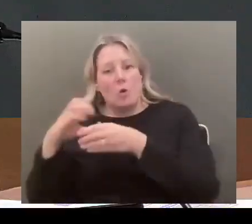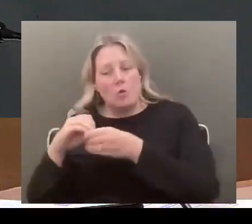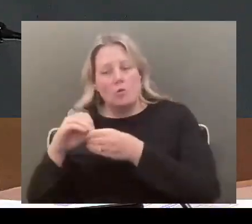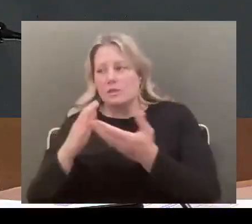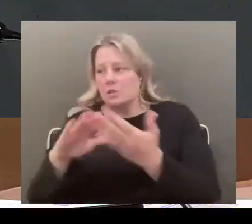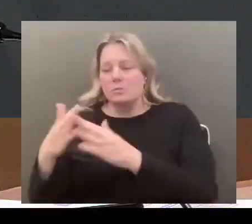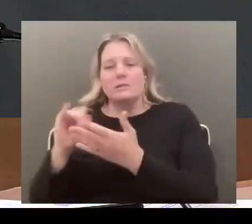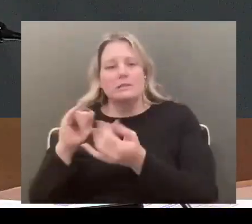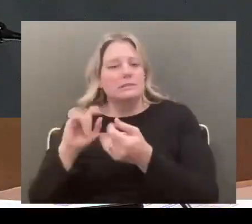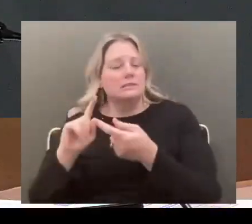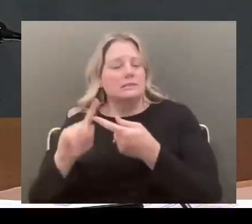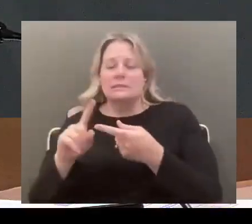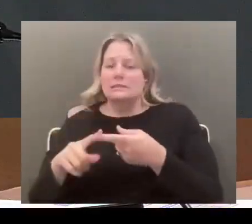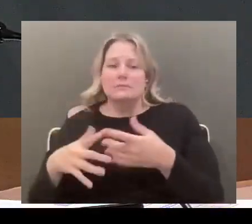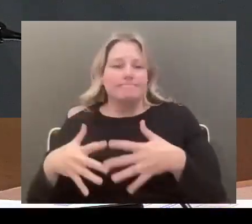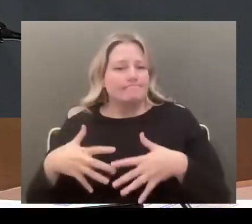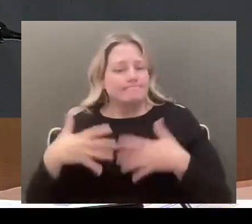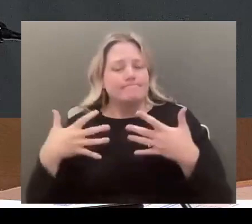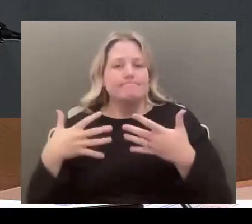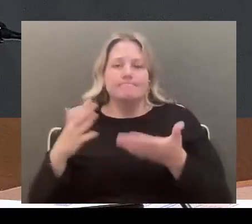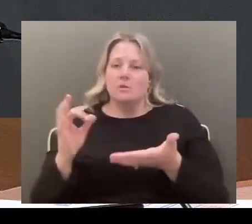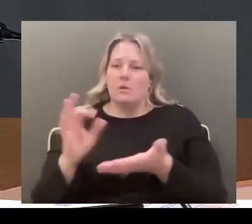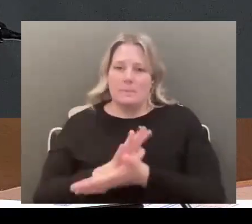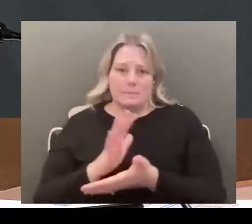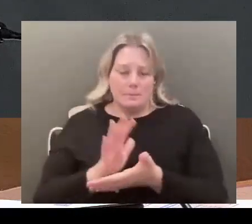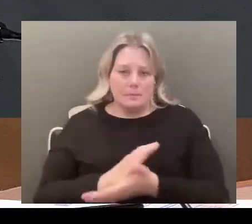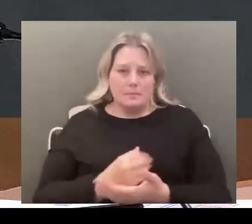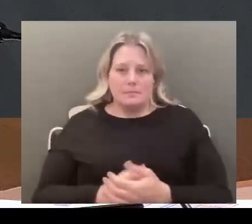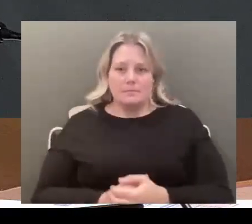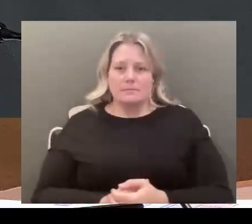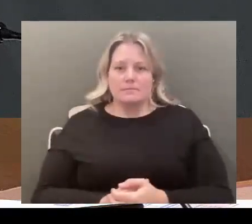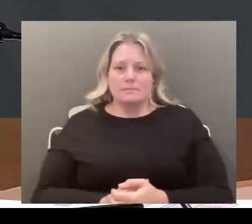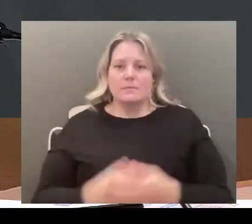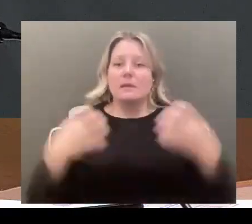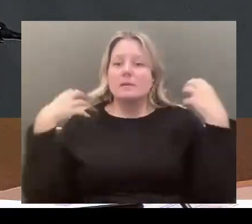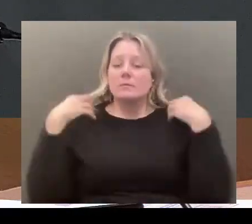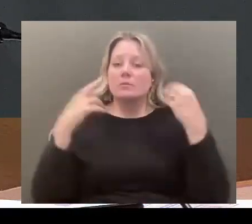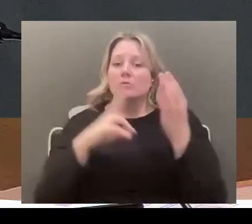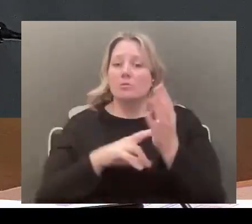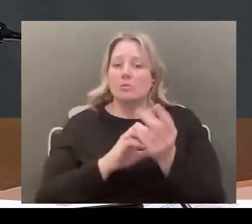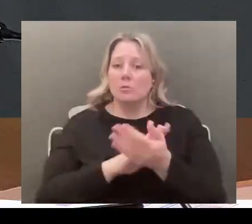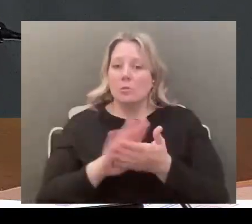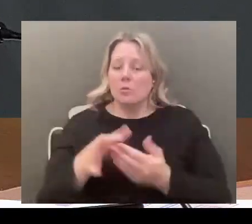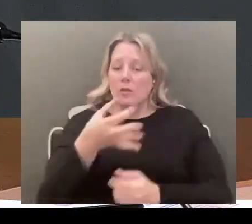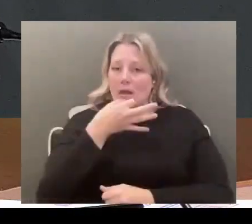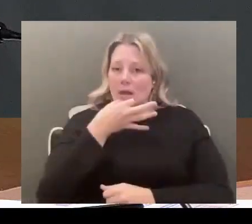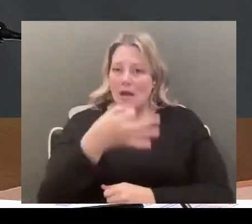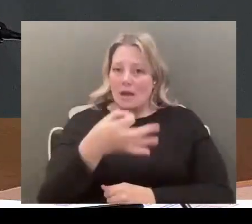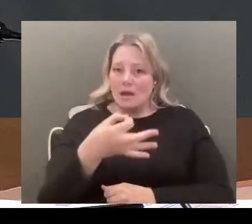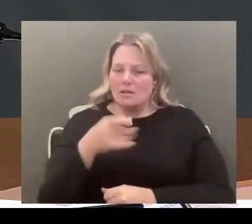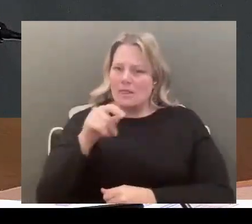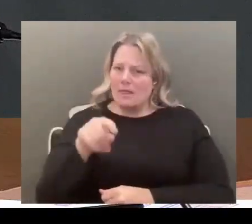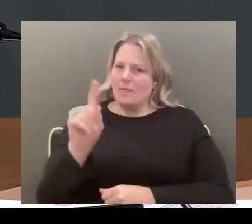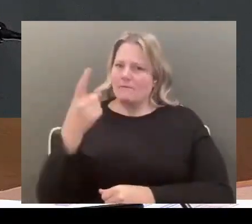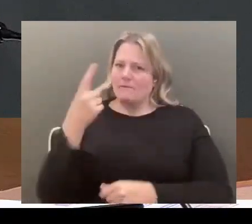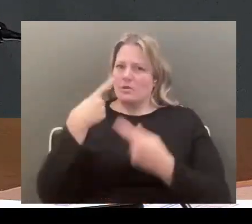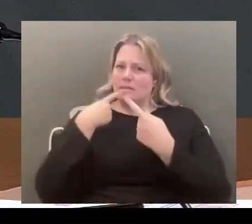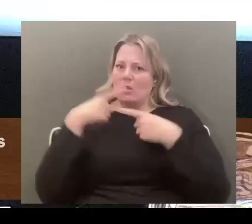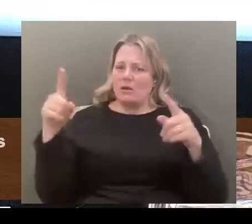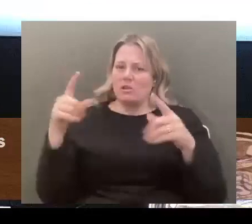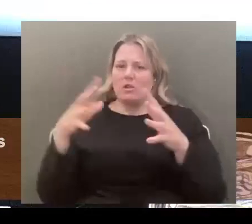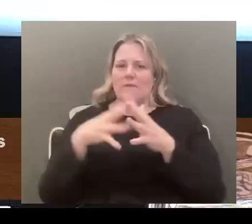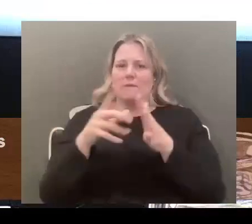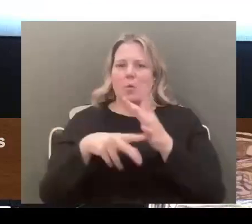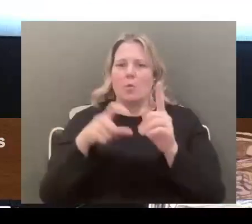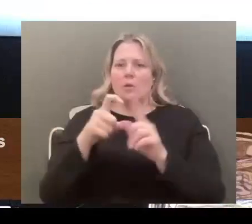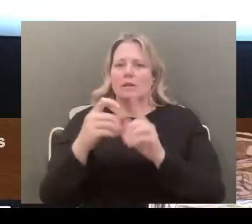first declaration of a a wind zone? No, in fact,